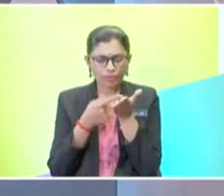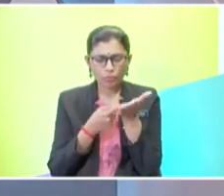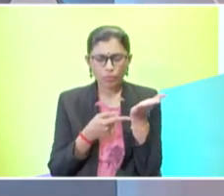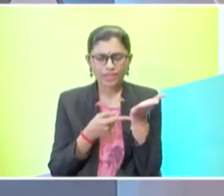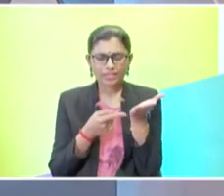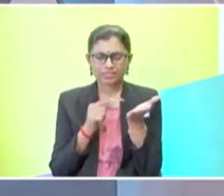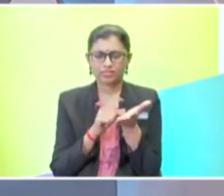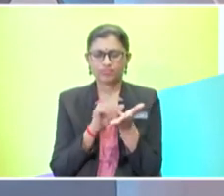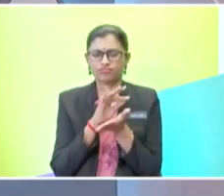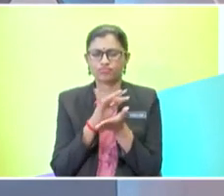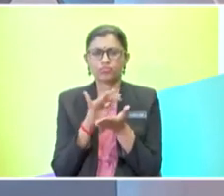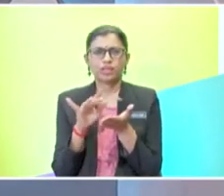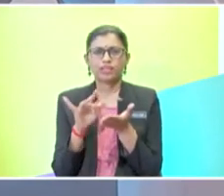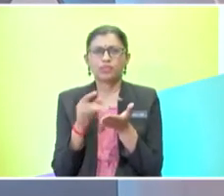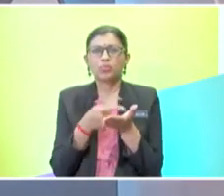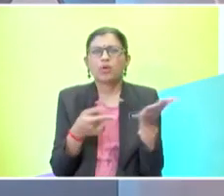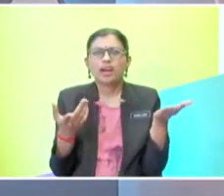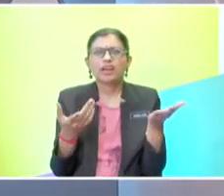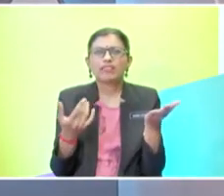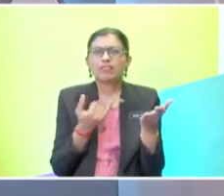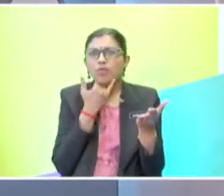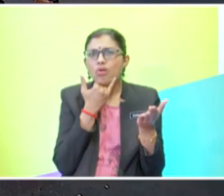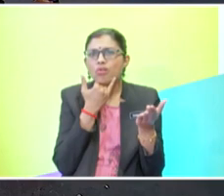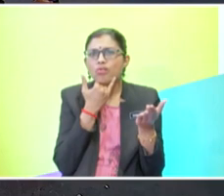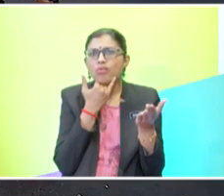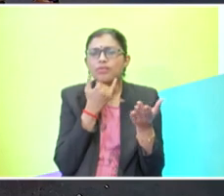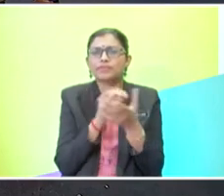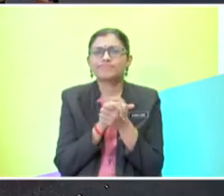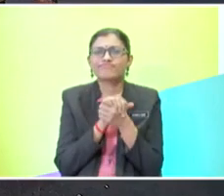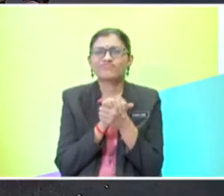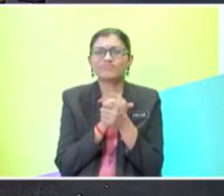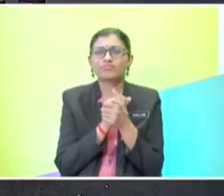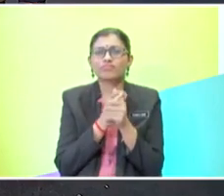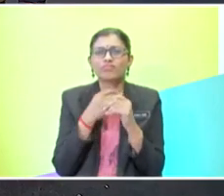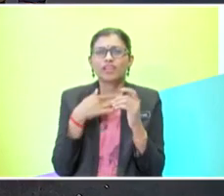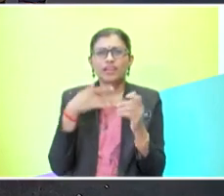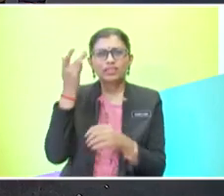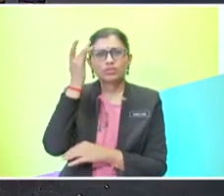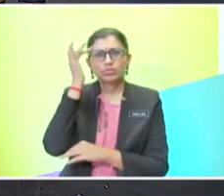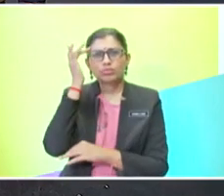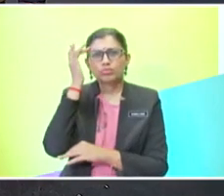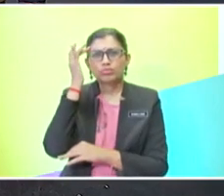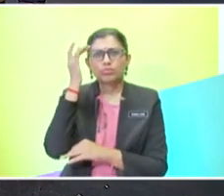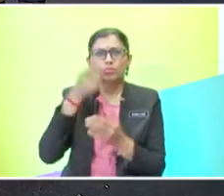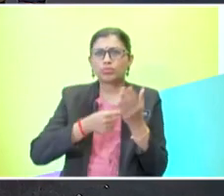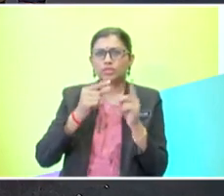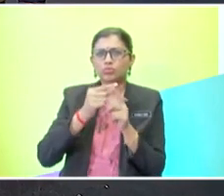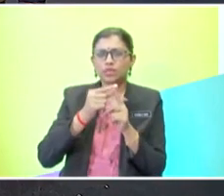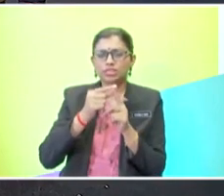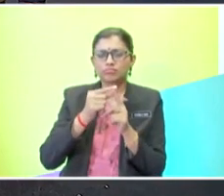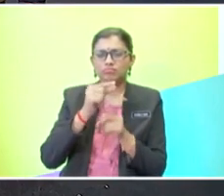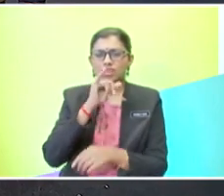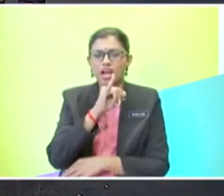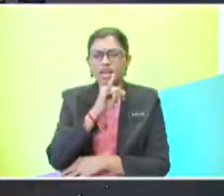What does it say here? Mr. Warid, what's the matter? Oh, I'm trying to read this word.